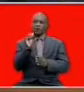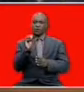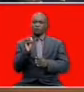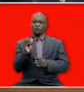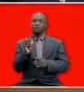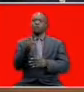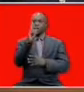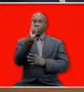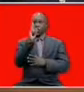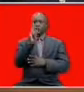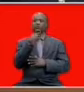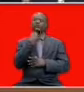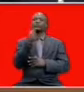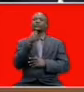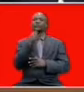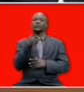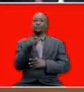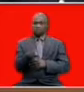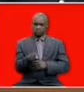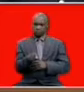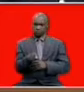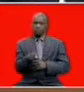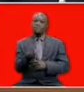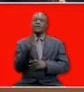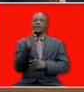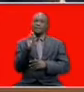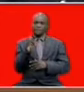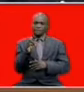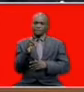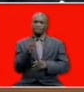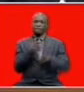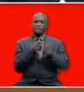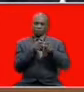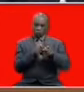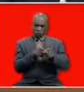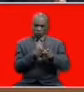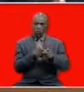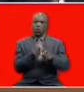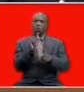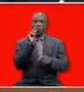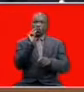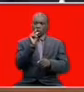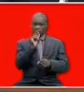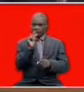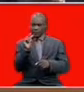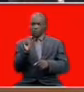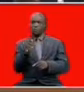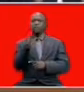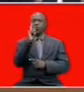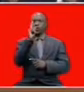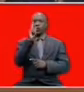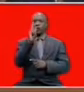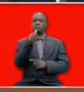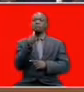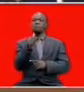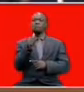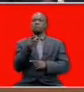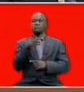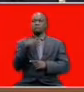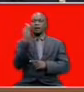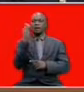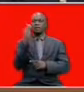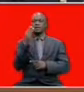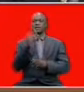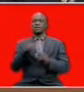So once one can begin to subscribe to the word of God, I can tell you that there are chances of making it above, you know,